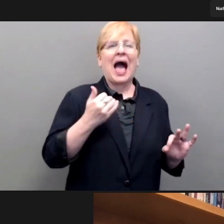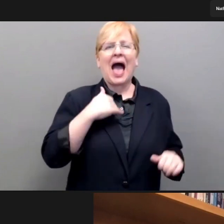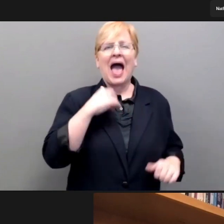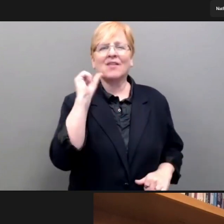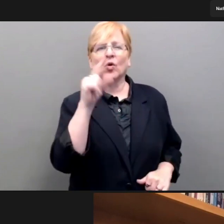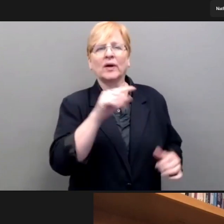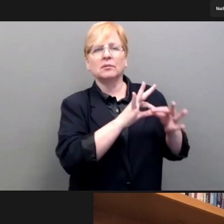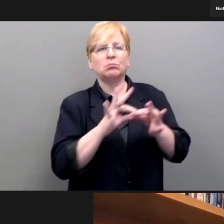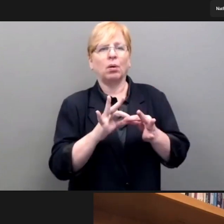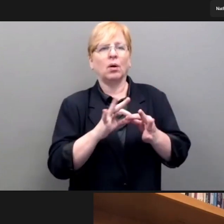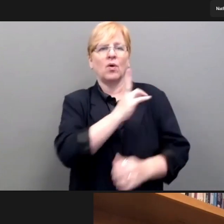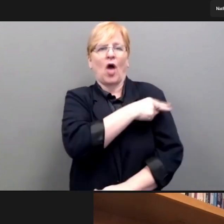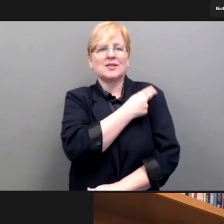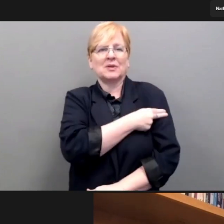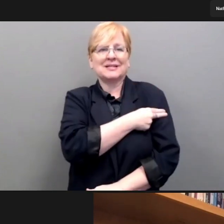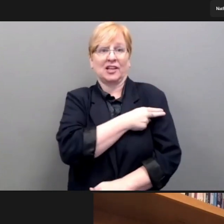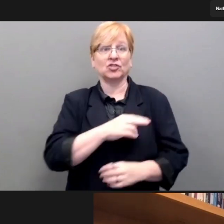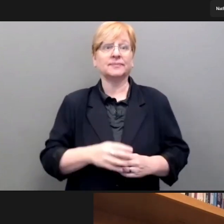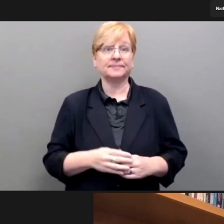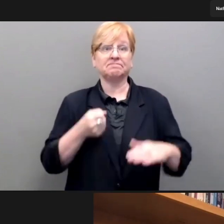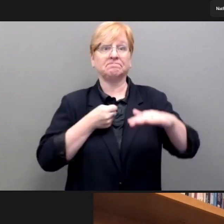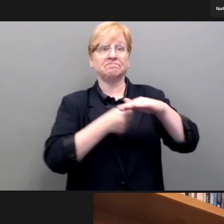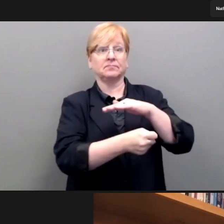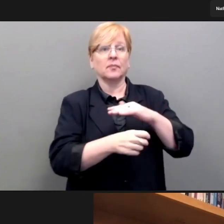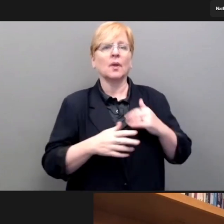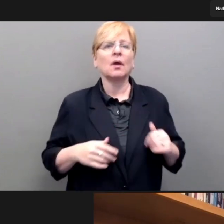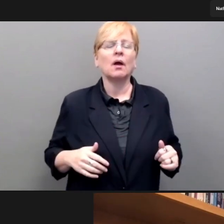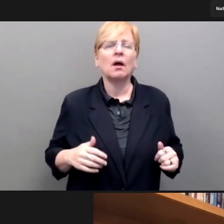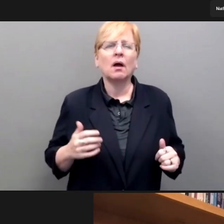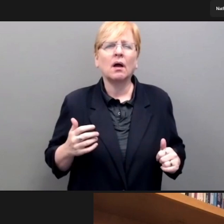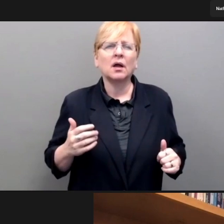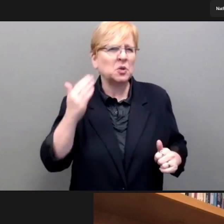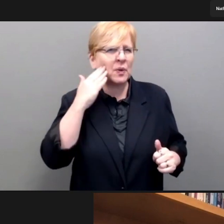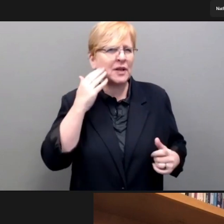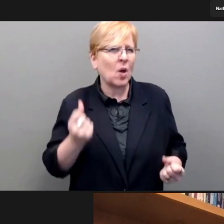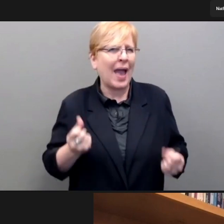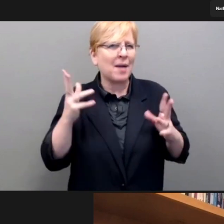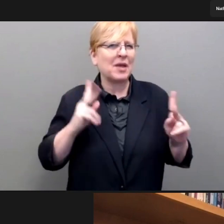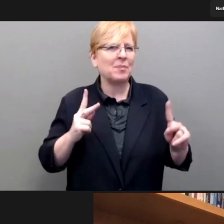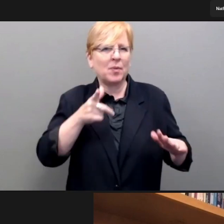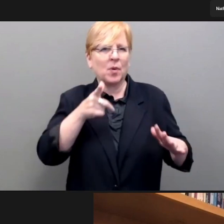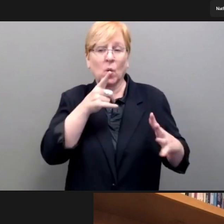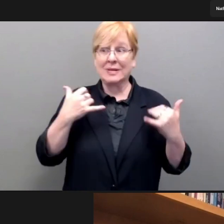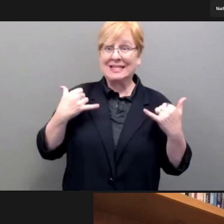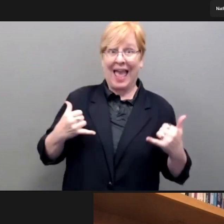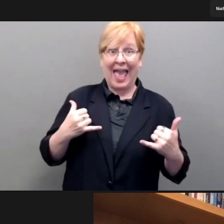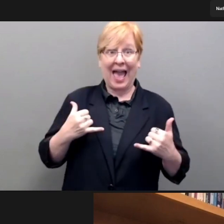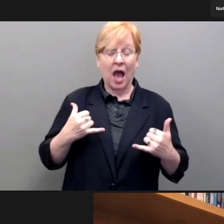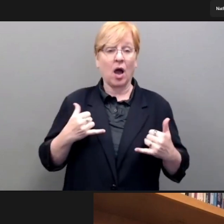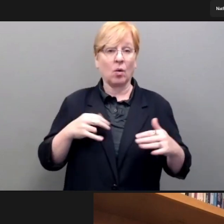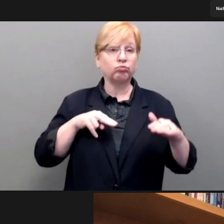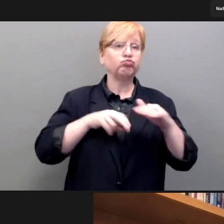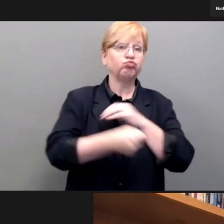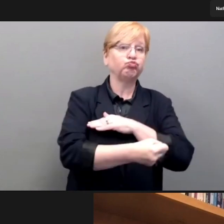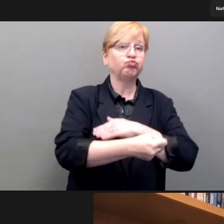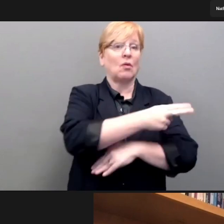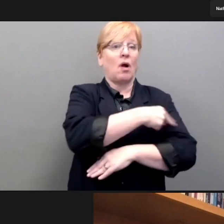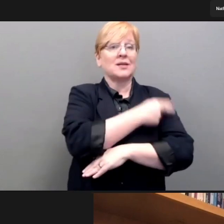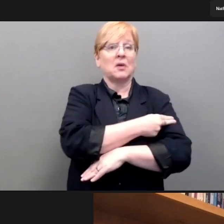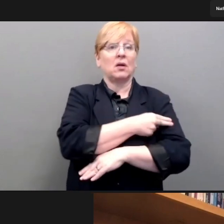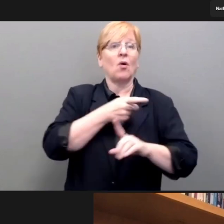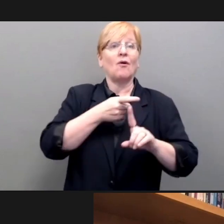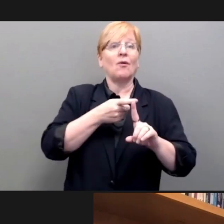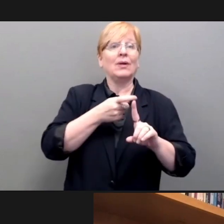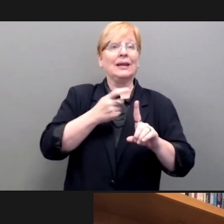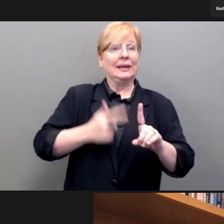hospitalizations. Do we have a sense of how many people are from out of state that are currently hospitalized with COVID in New Mexico? Is it,